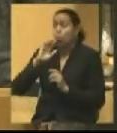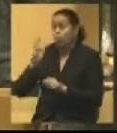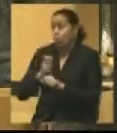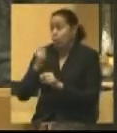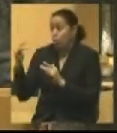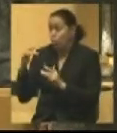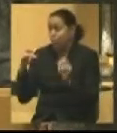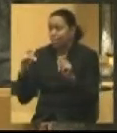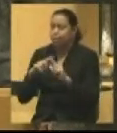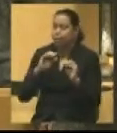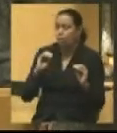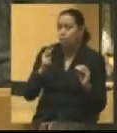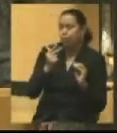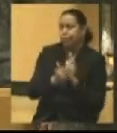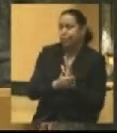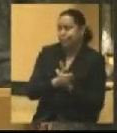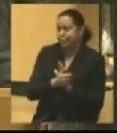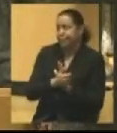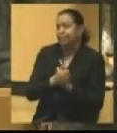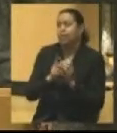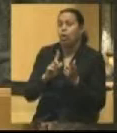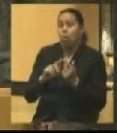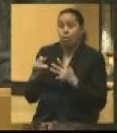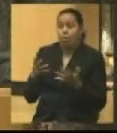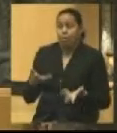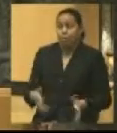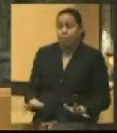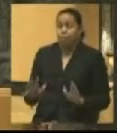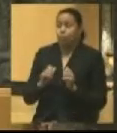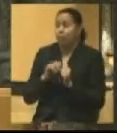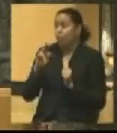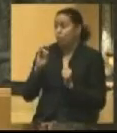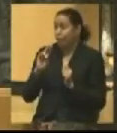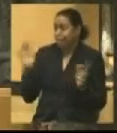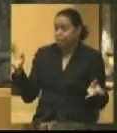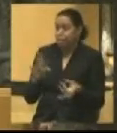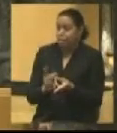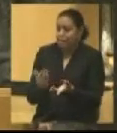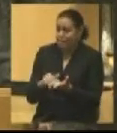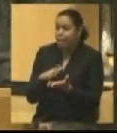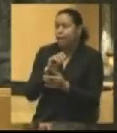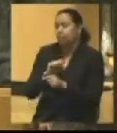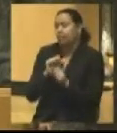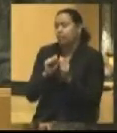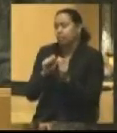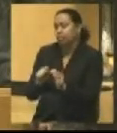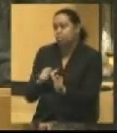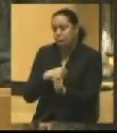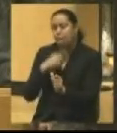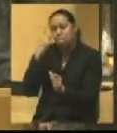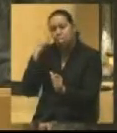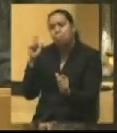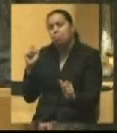war, but we wouldn't have had a 13th Amendment, and the war would have ended with the Union restored, but with slavery continuing. I think that would have